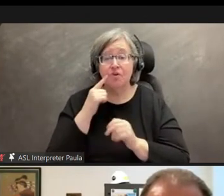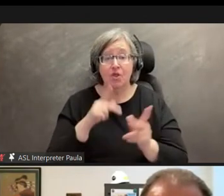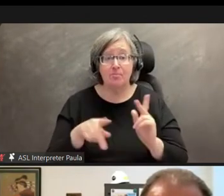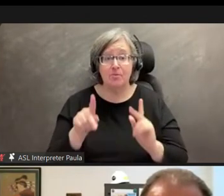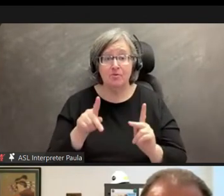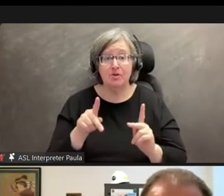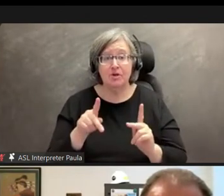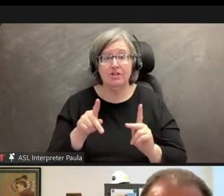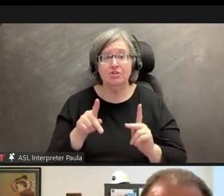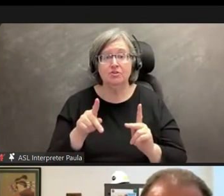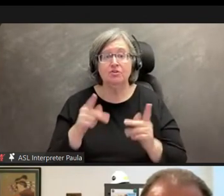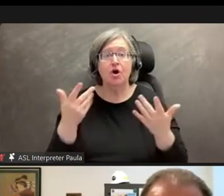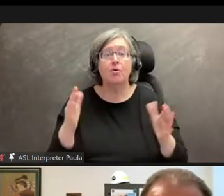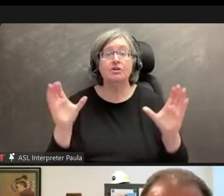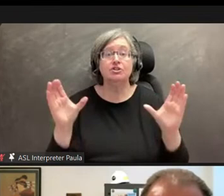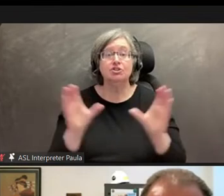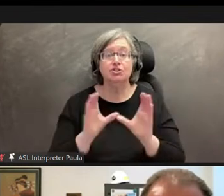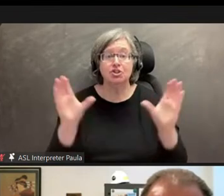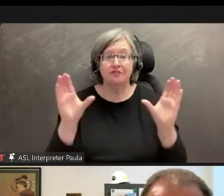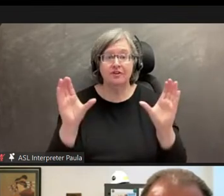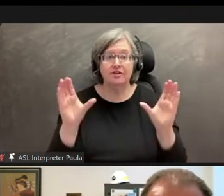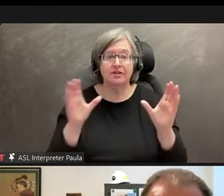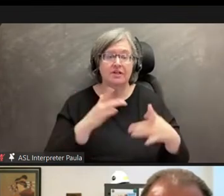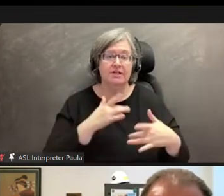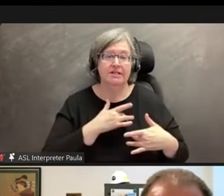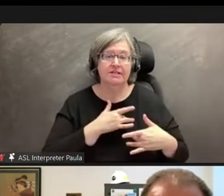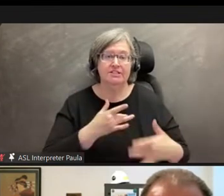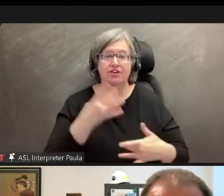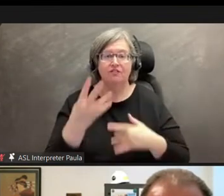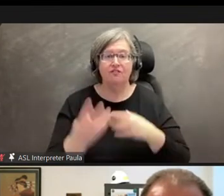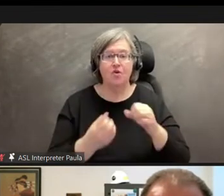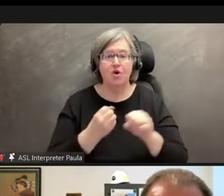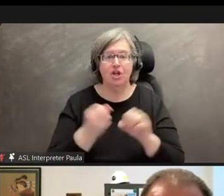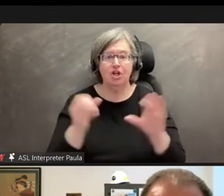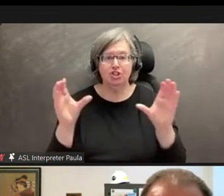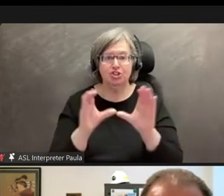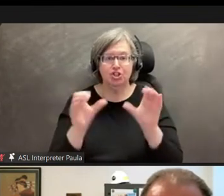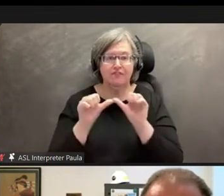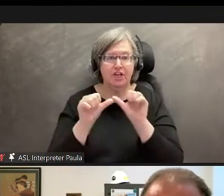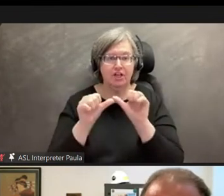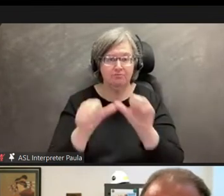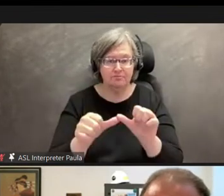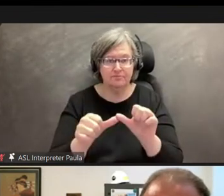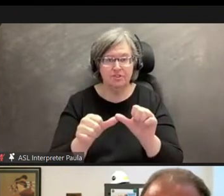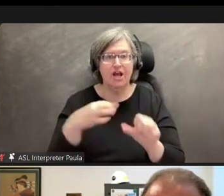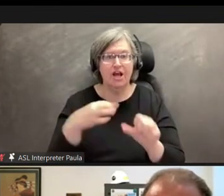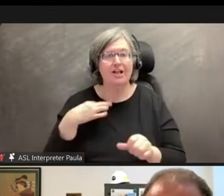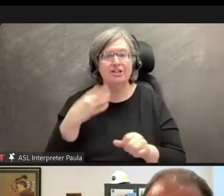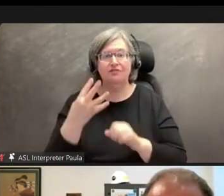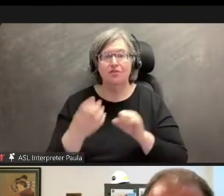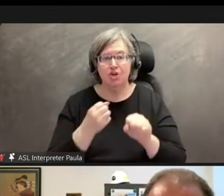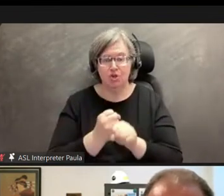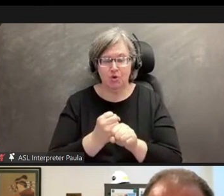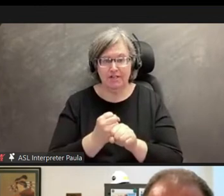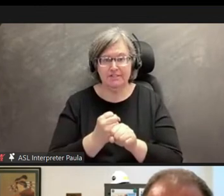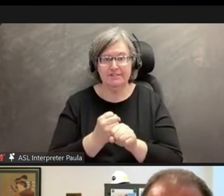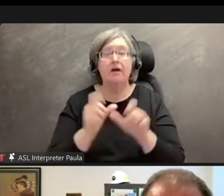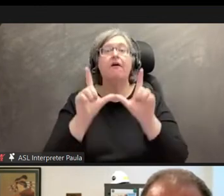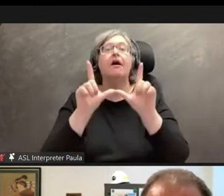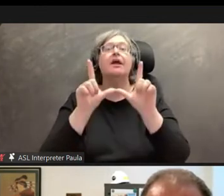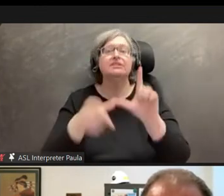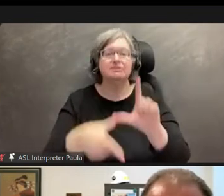who have been certified, typically it's a four-year certification. So they're eligible for 4 years and then it